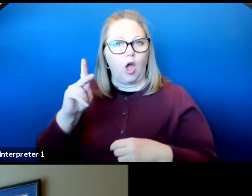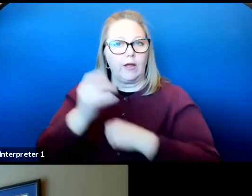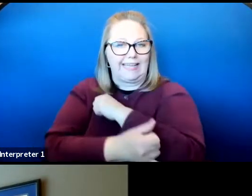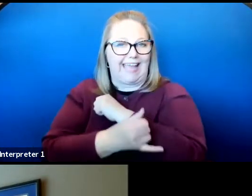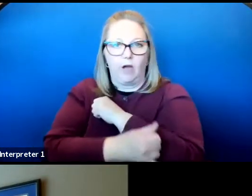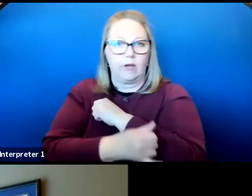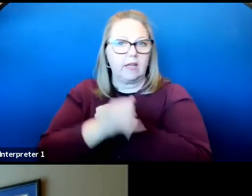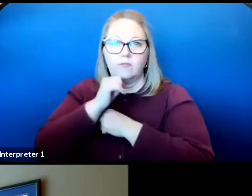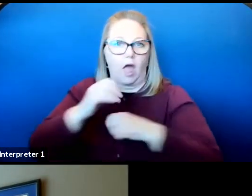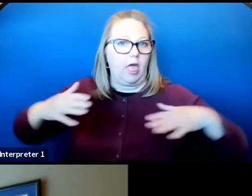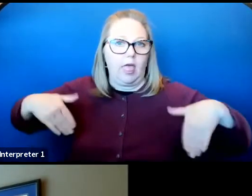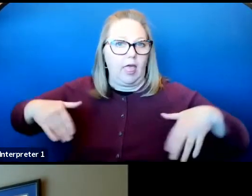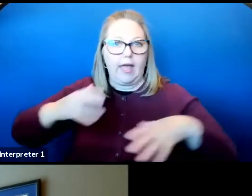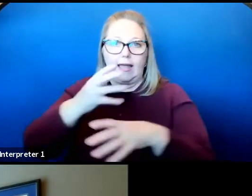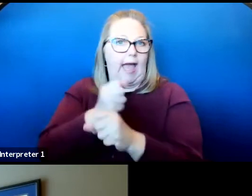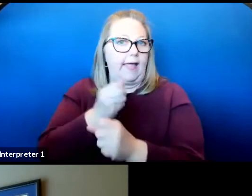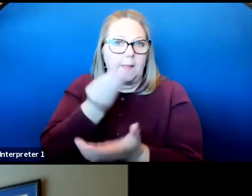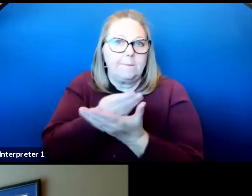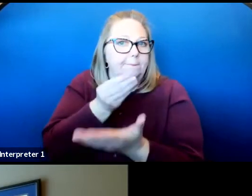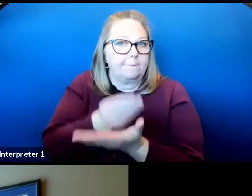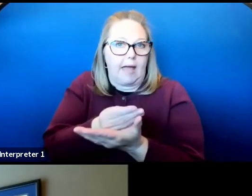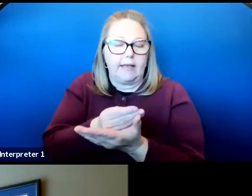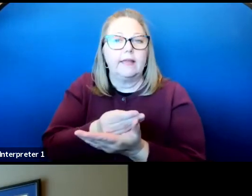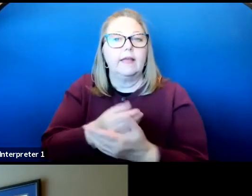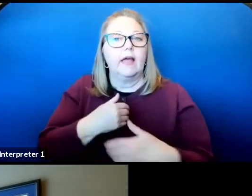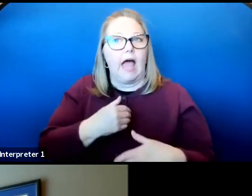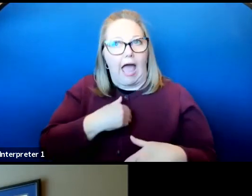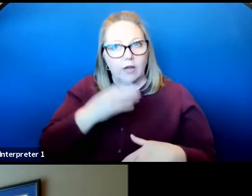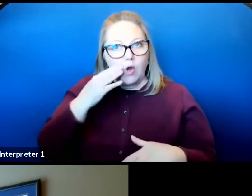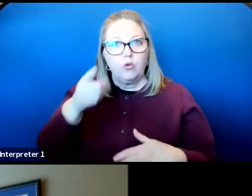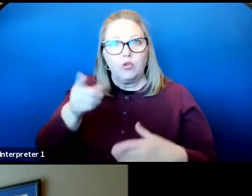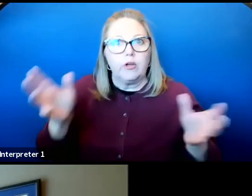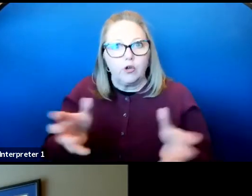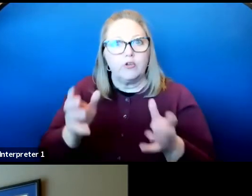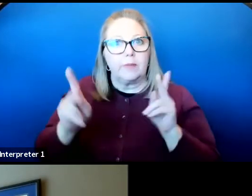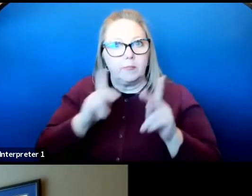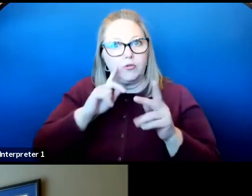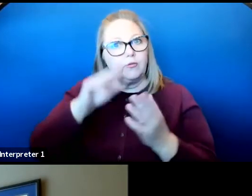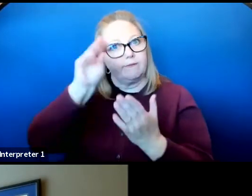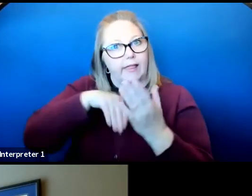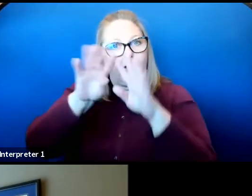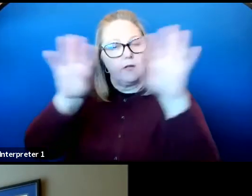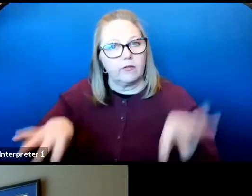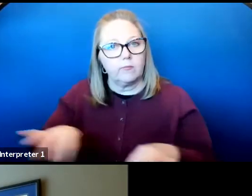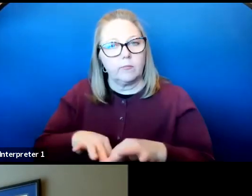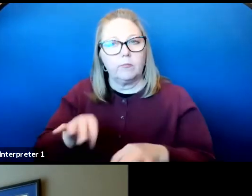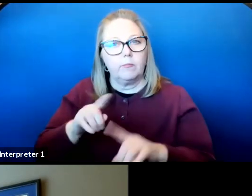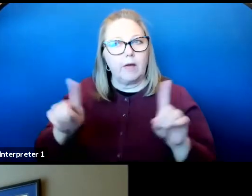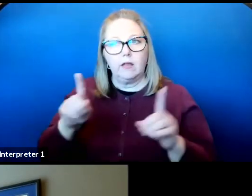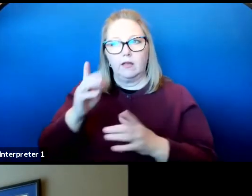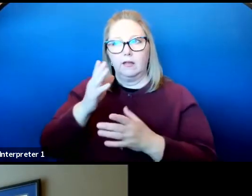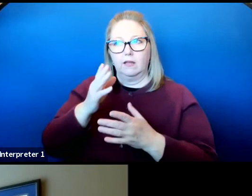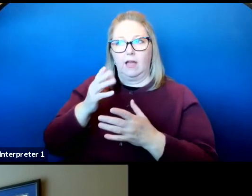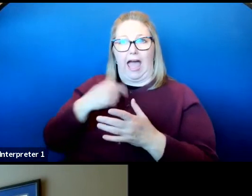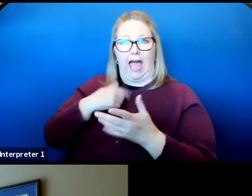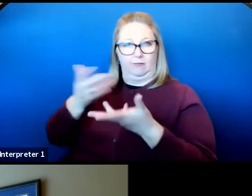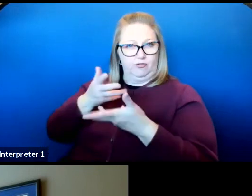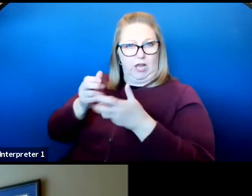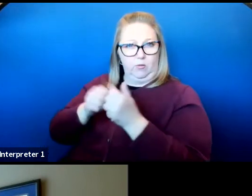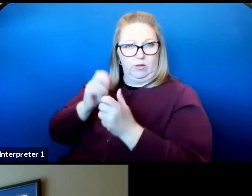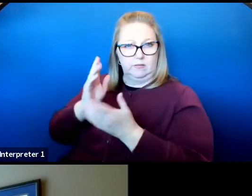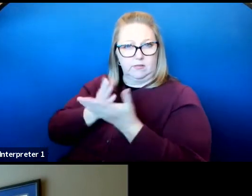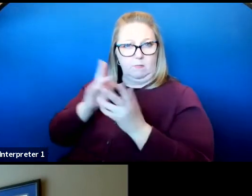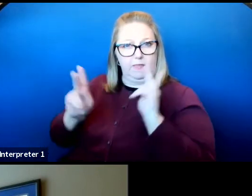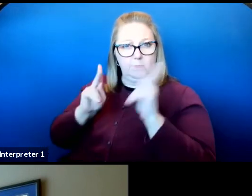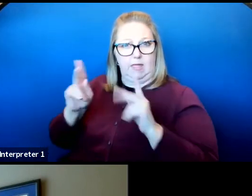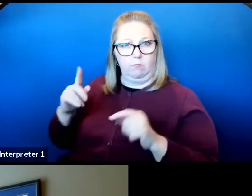are urging people to fill out those applications if they need the help. But what do you say to some of the tenants and landlords that we've spoken to just over the past couple of weeks